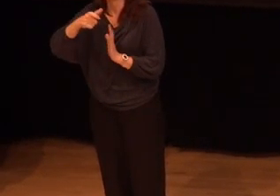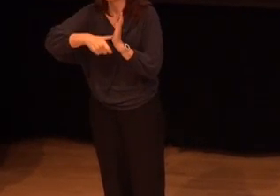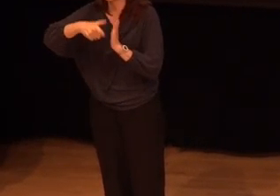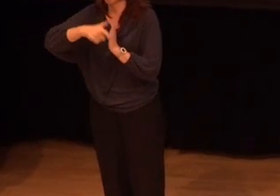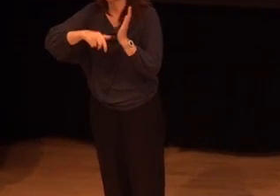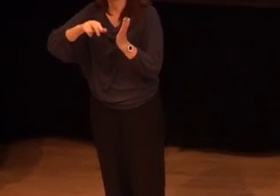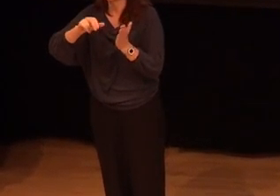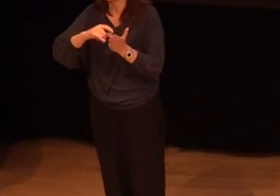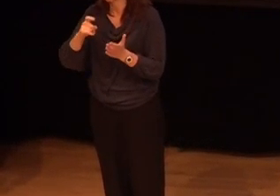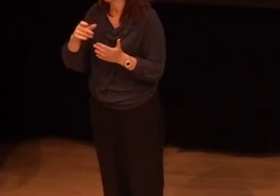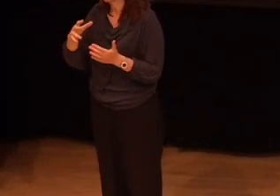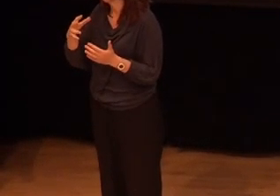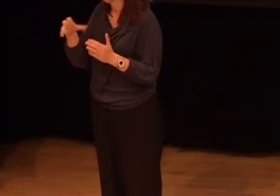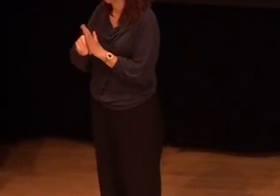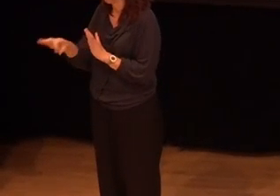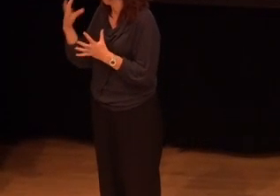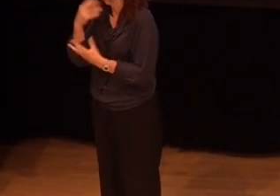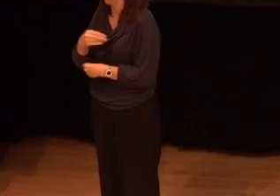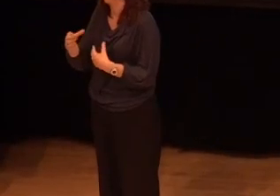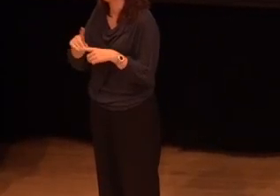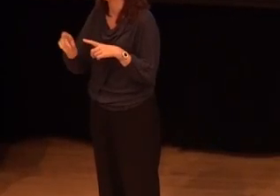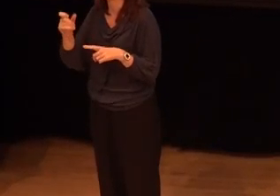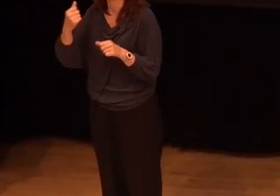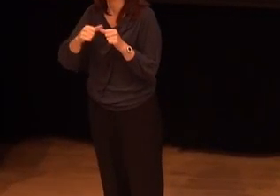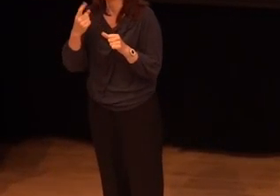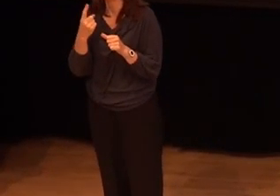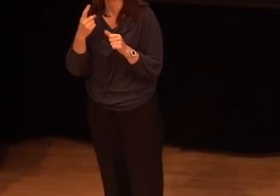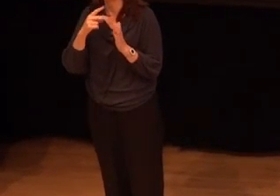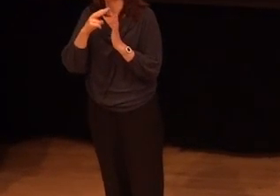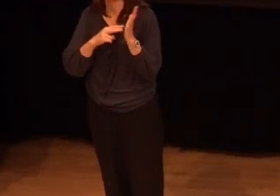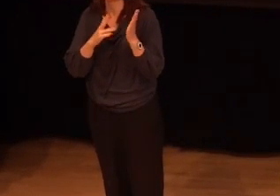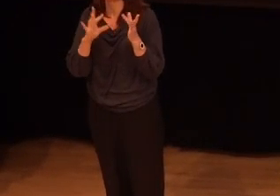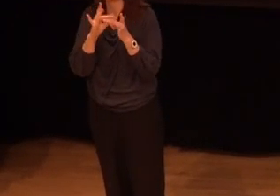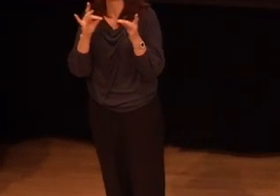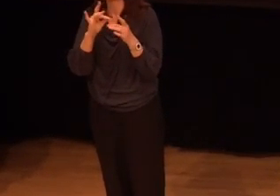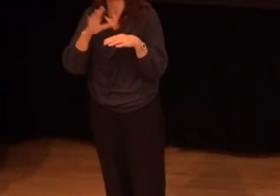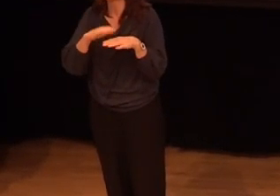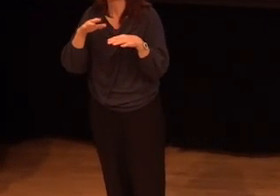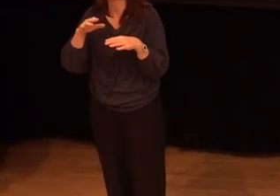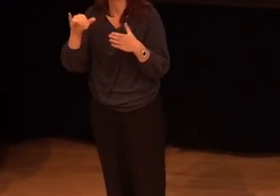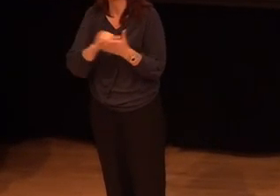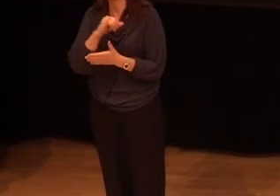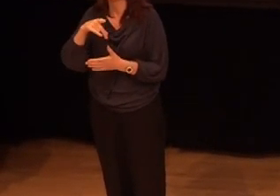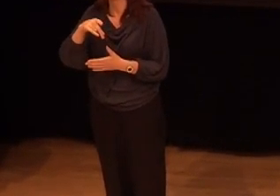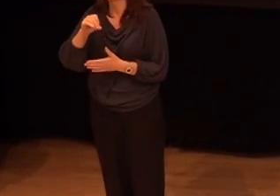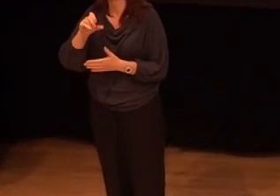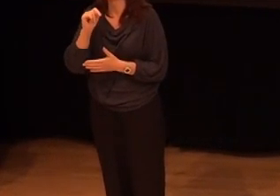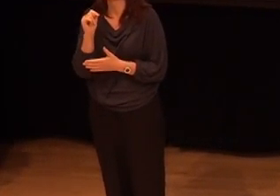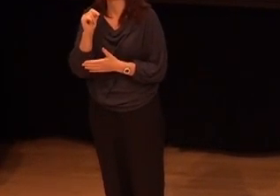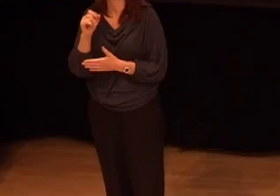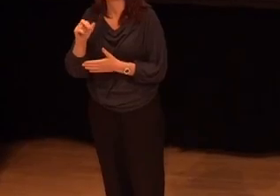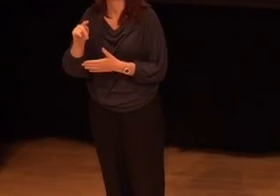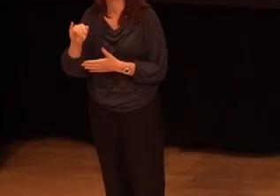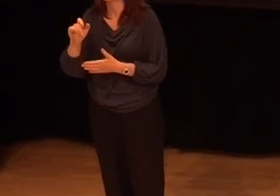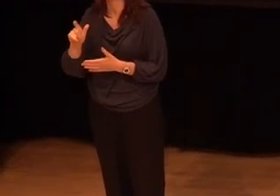never got. I remember there was a reader comment on the New York Post's article, the obituary for